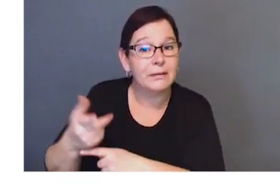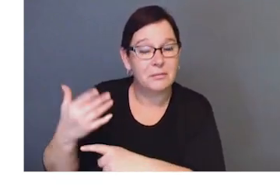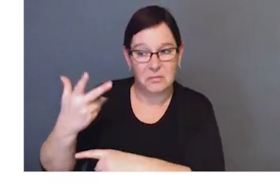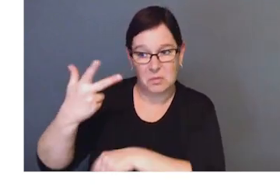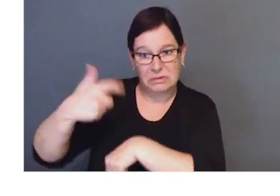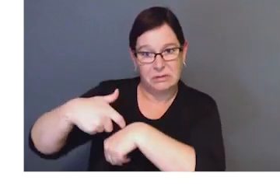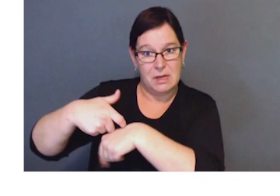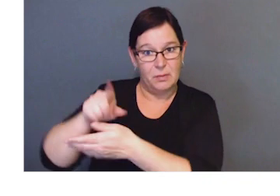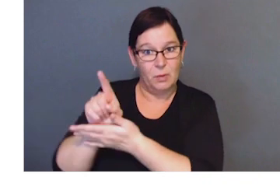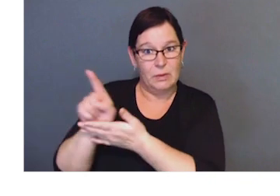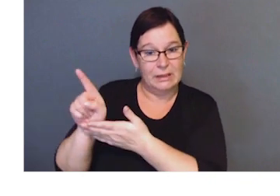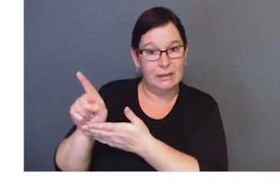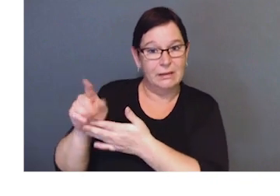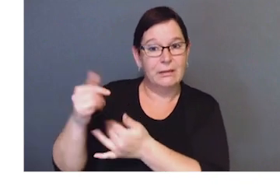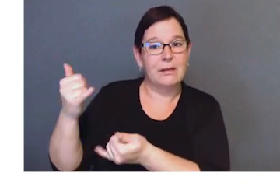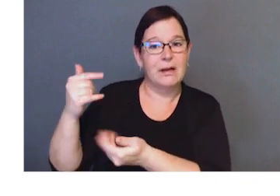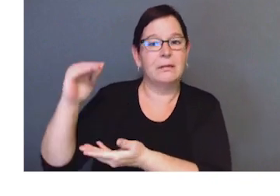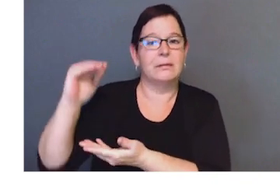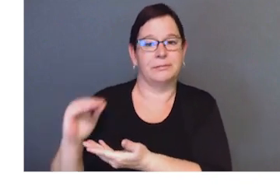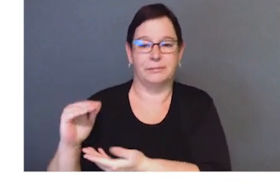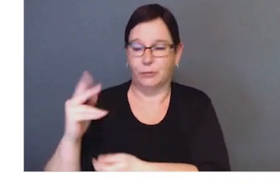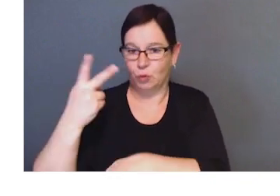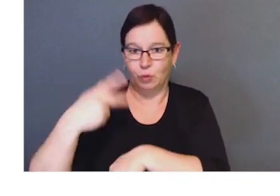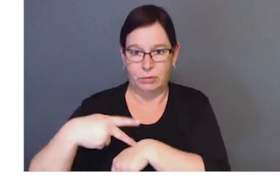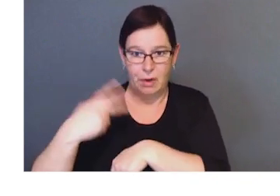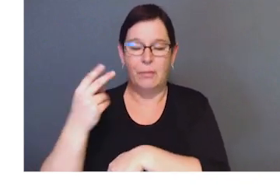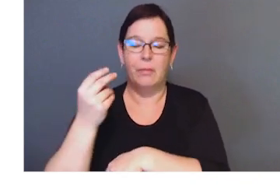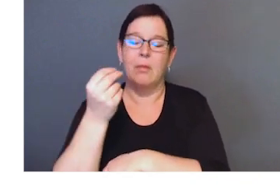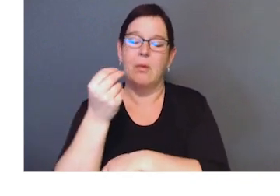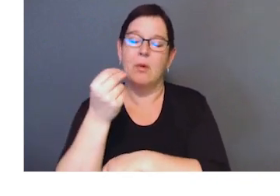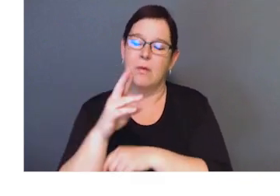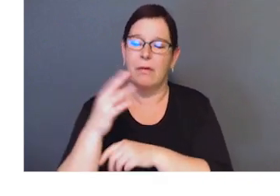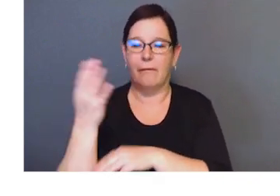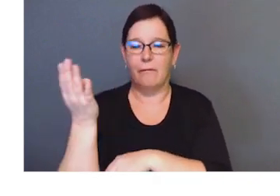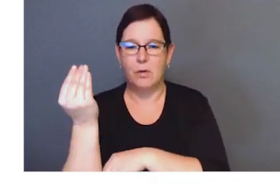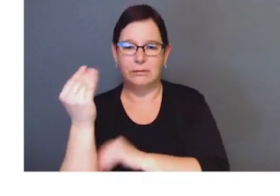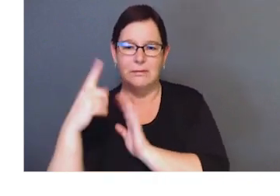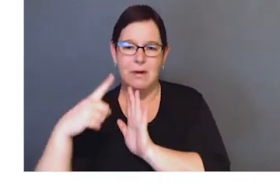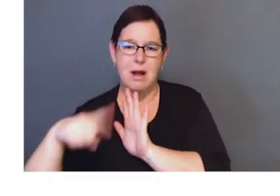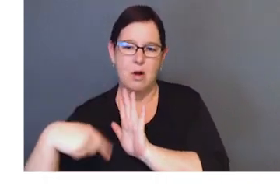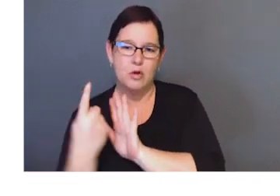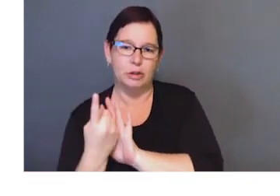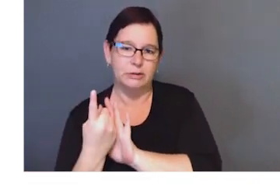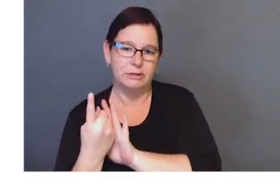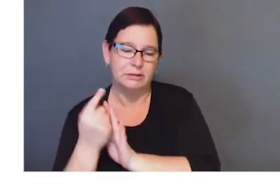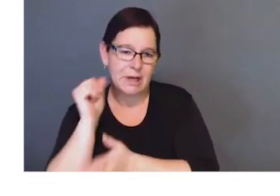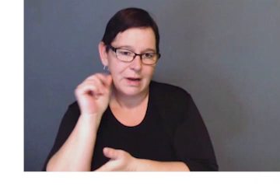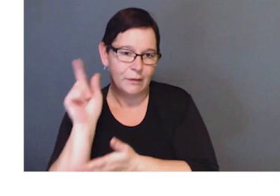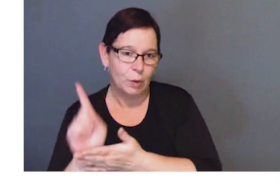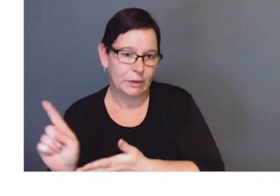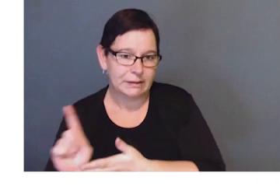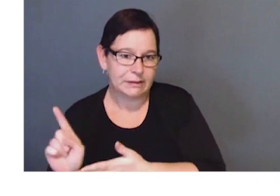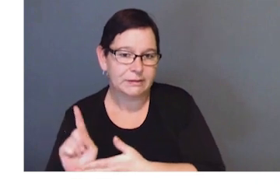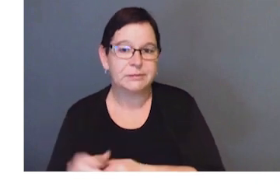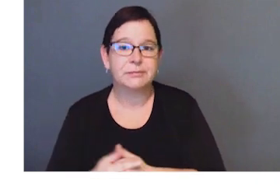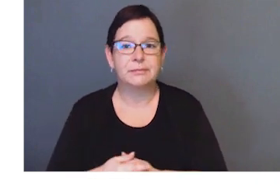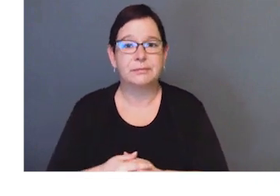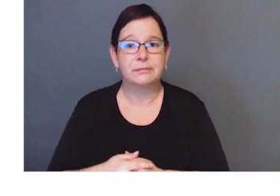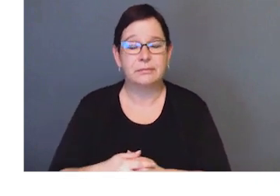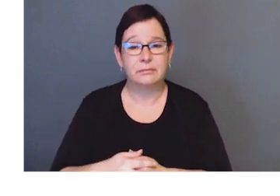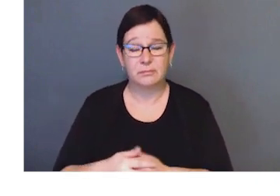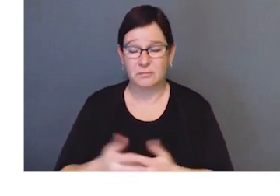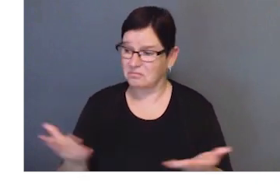week. Also, anyone with type 1 diabetes now automatically meets the DTC